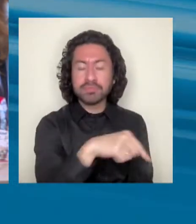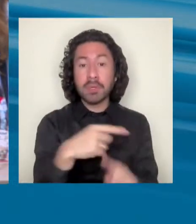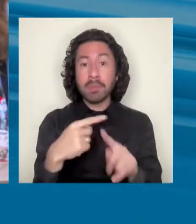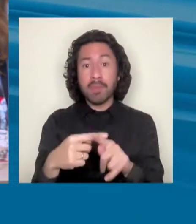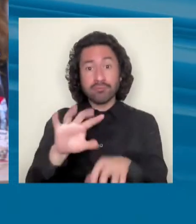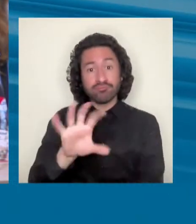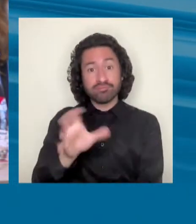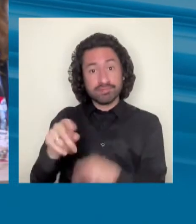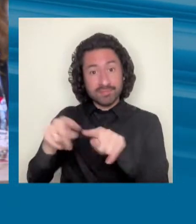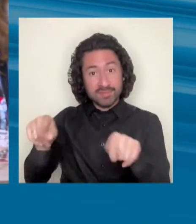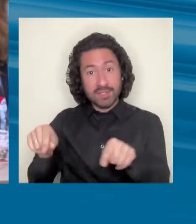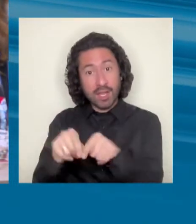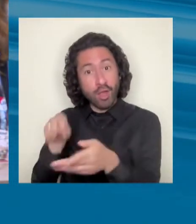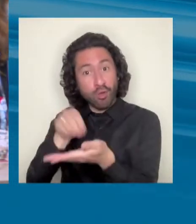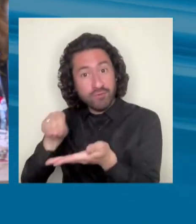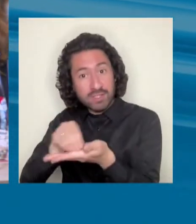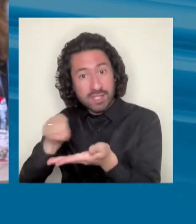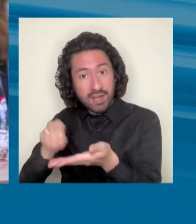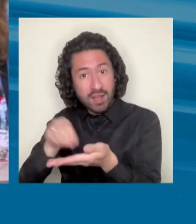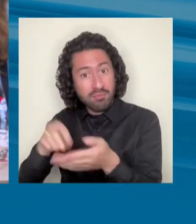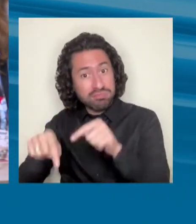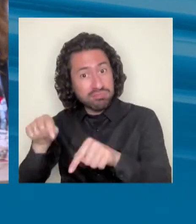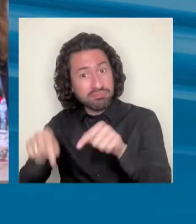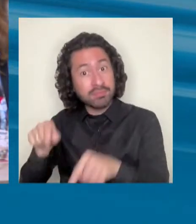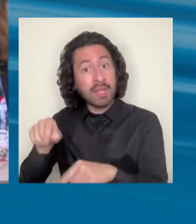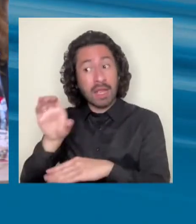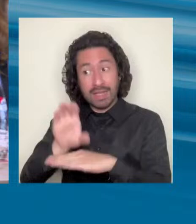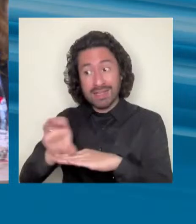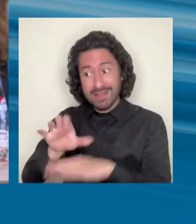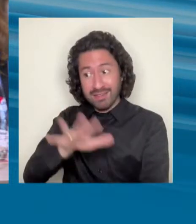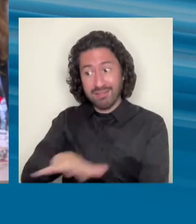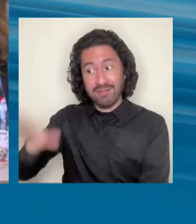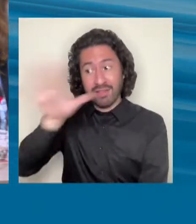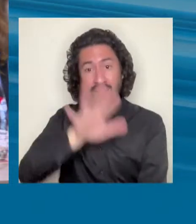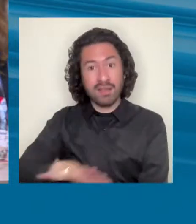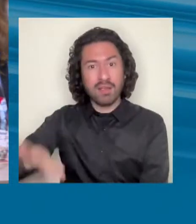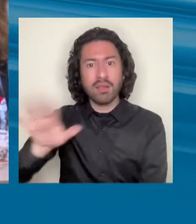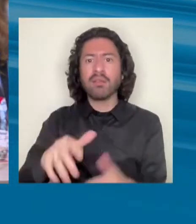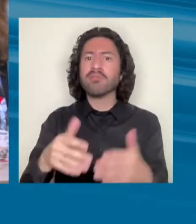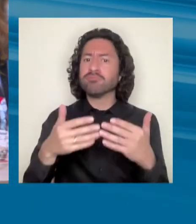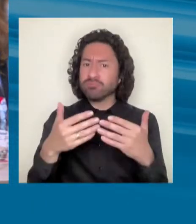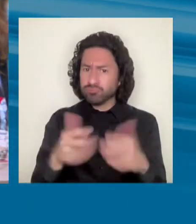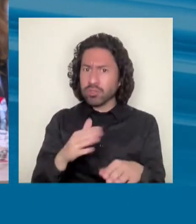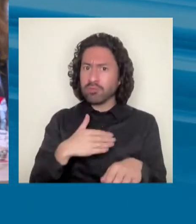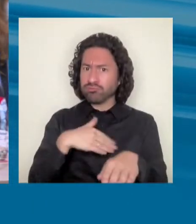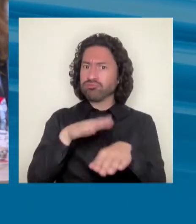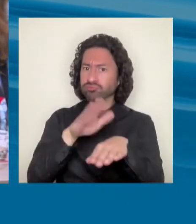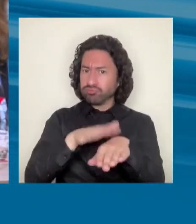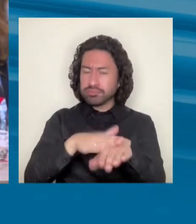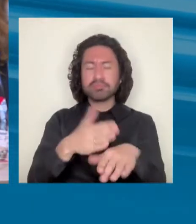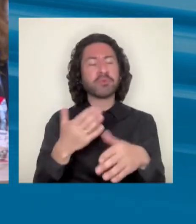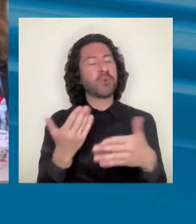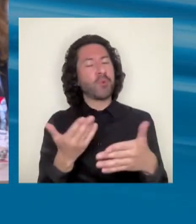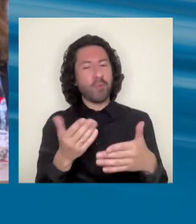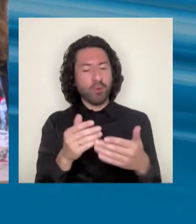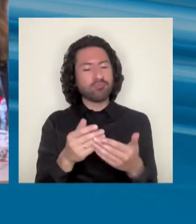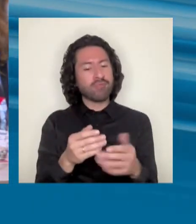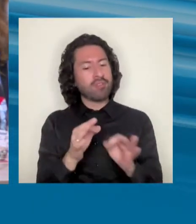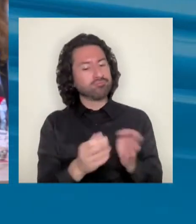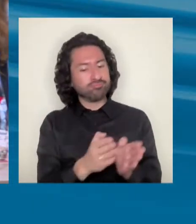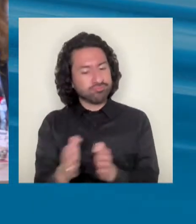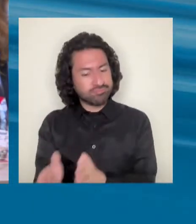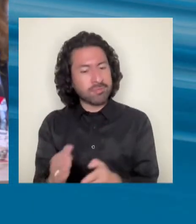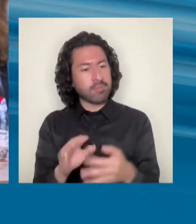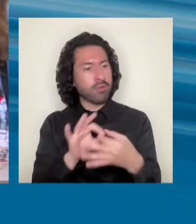Caribbean, as providing a very holistic collaboration strategy with my country and other local partners to advance national